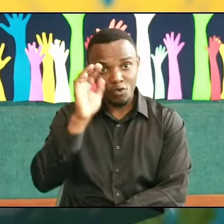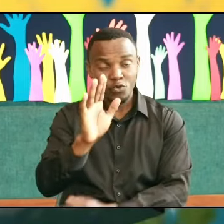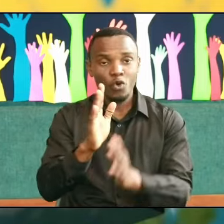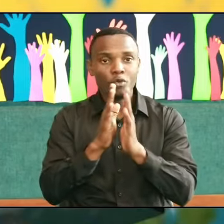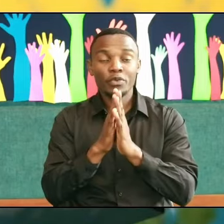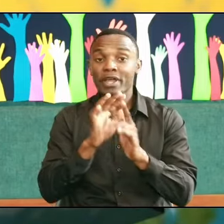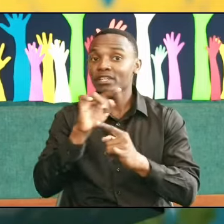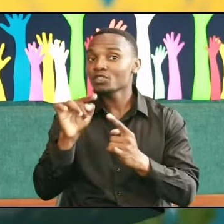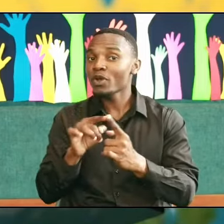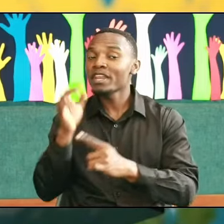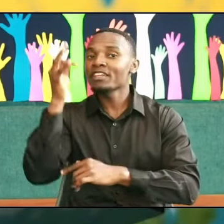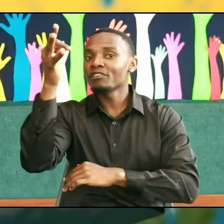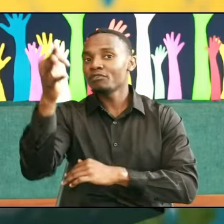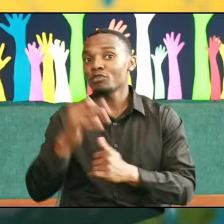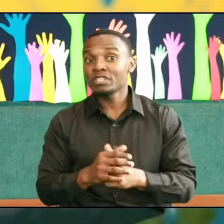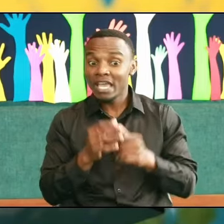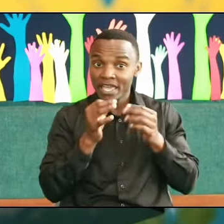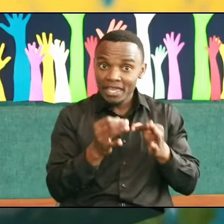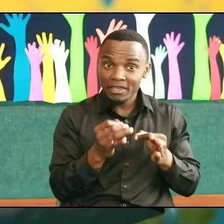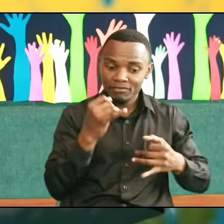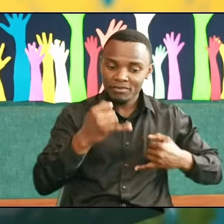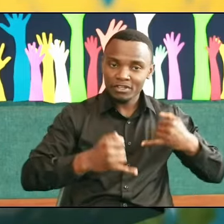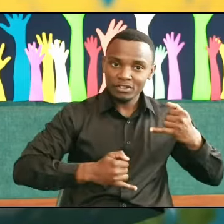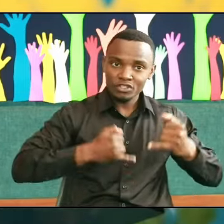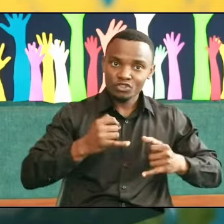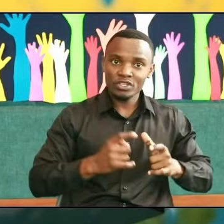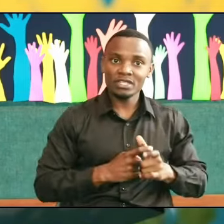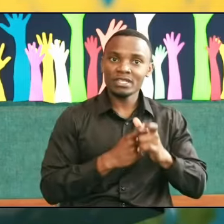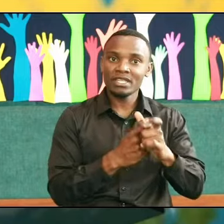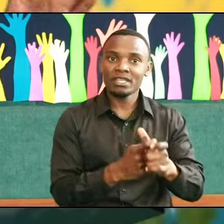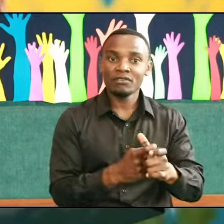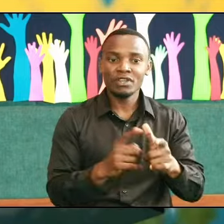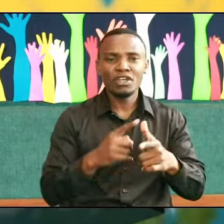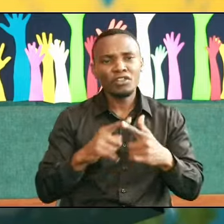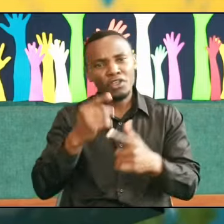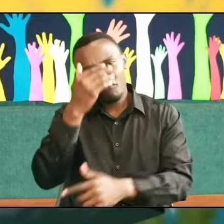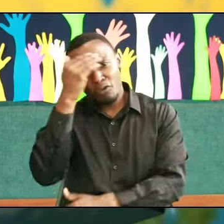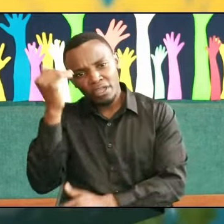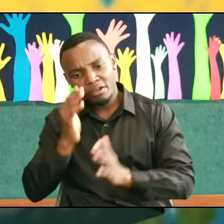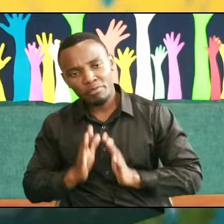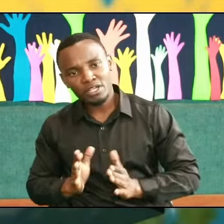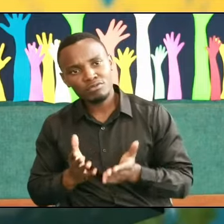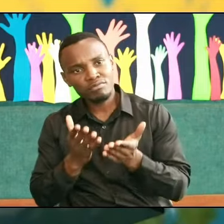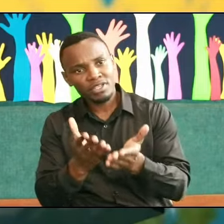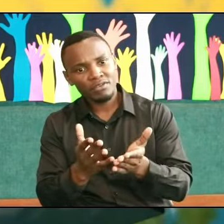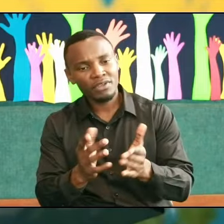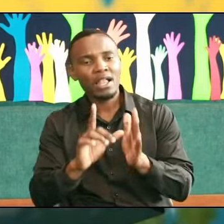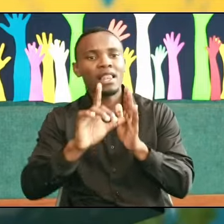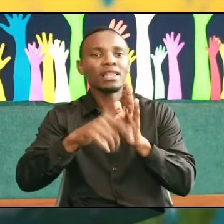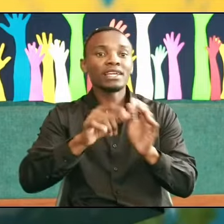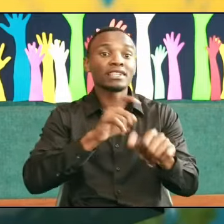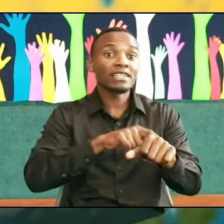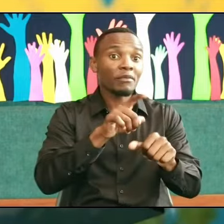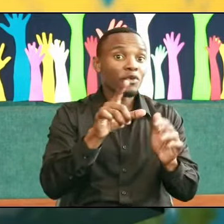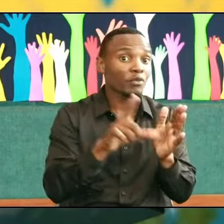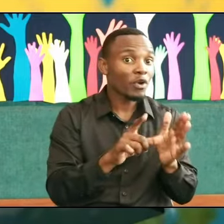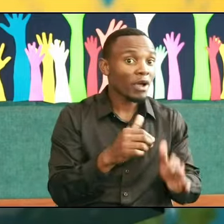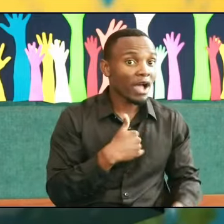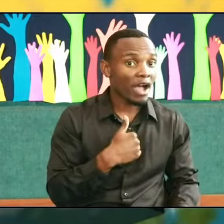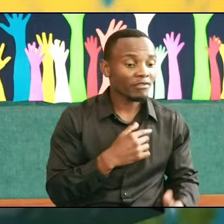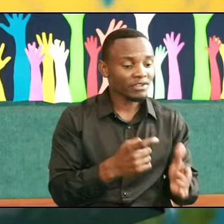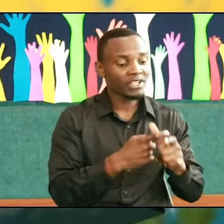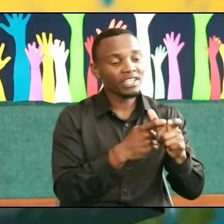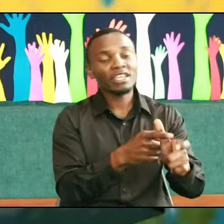future. If you rejoice in the gift and forget the giver, later when you have a problem, the gift will not